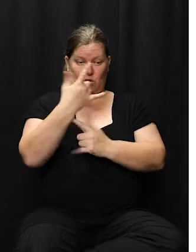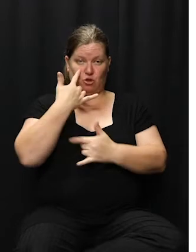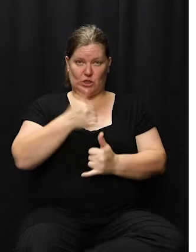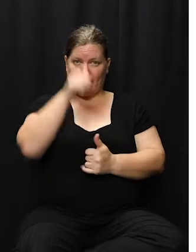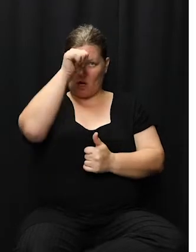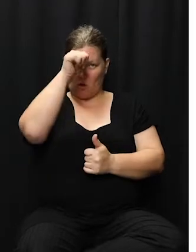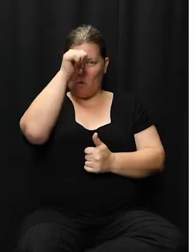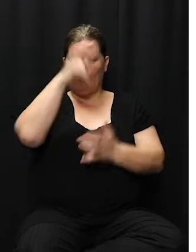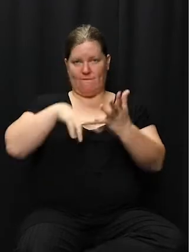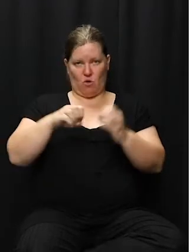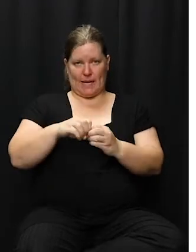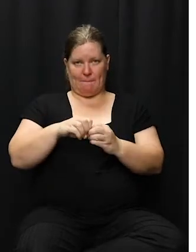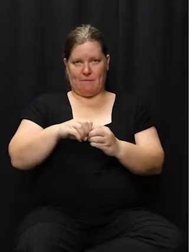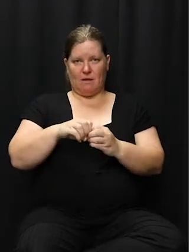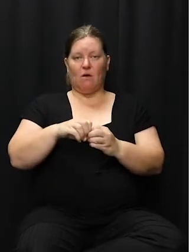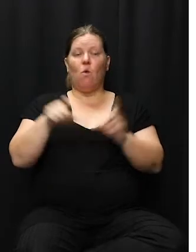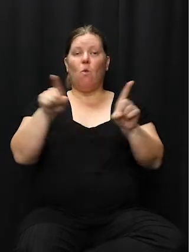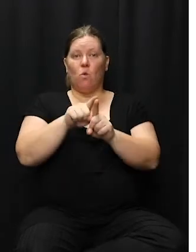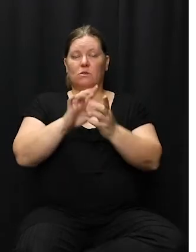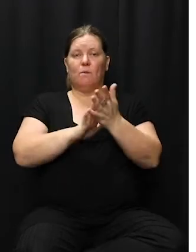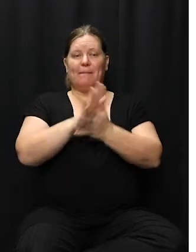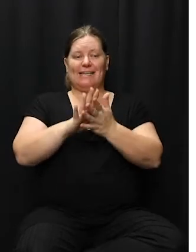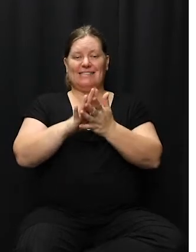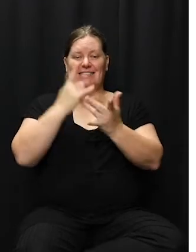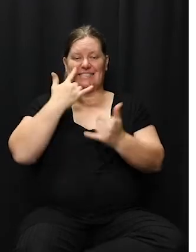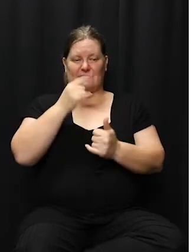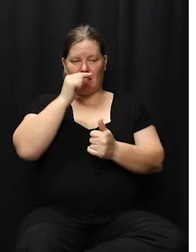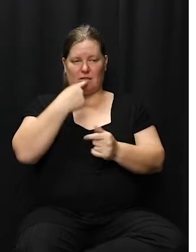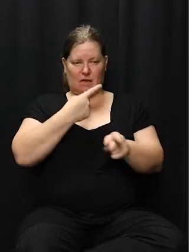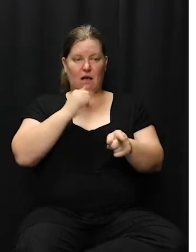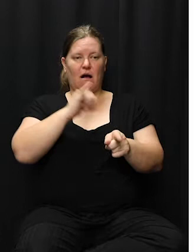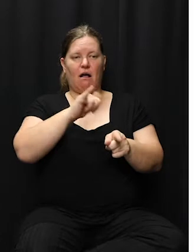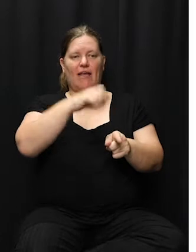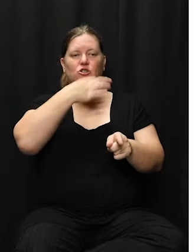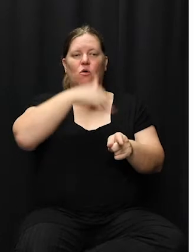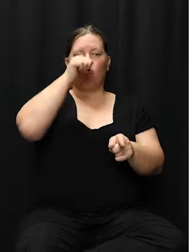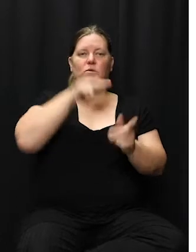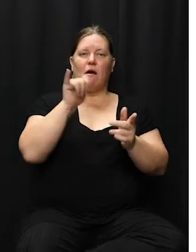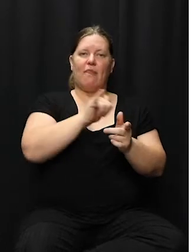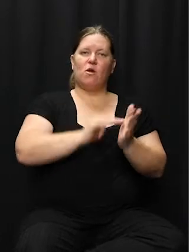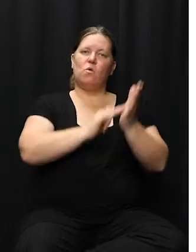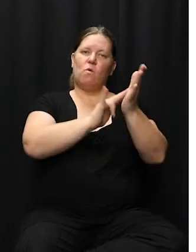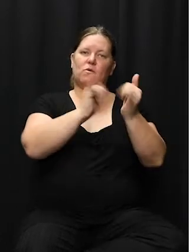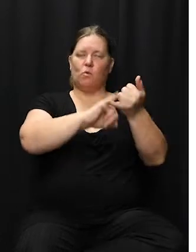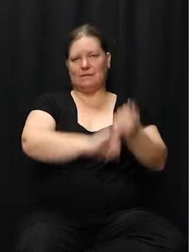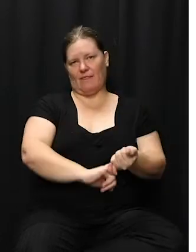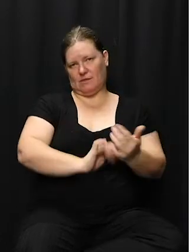test, not answer, but we don't know if they don't actually understand the structure or just that one noun or verb or